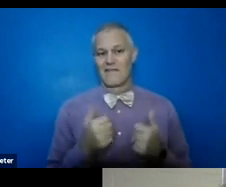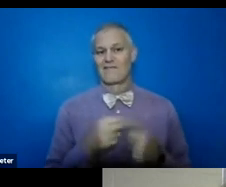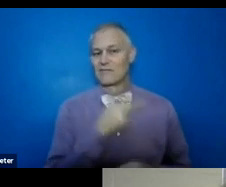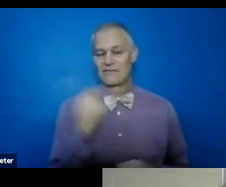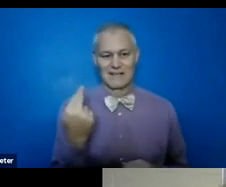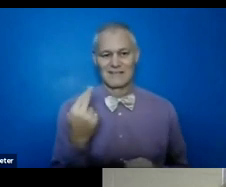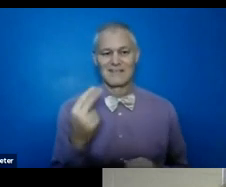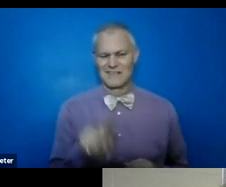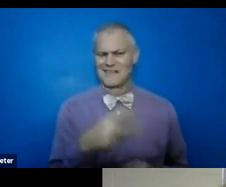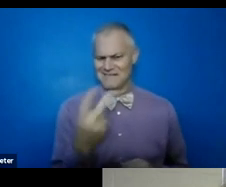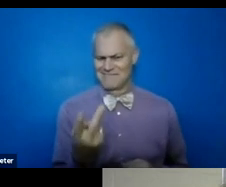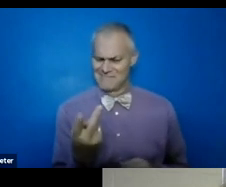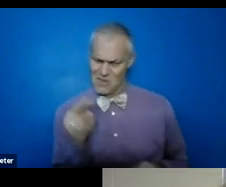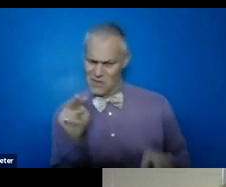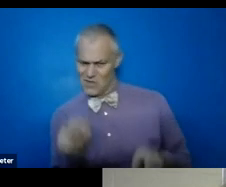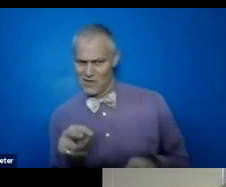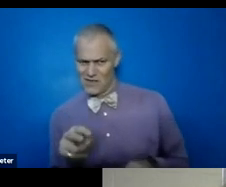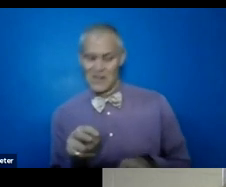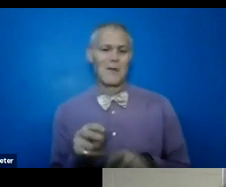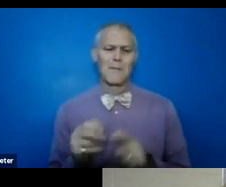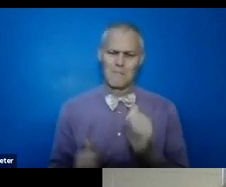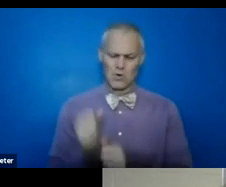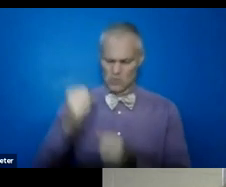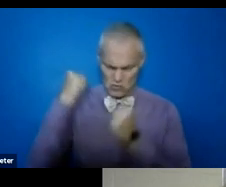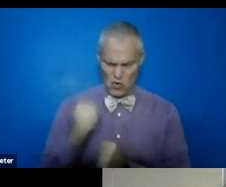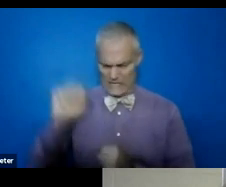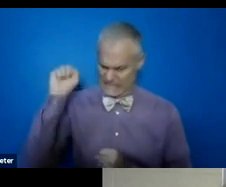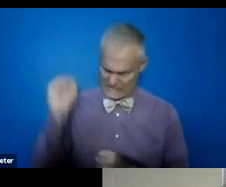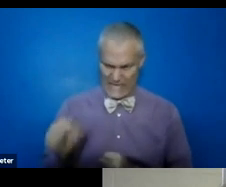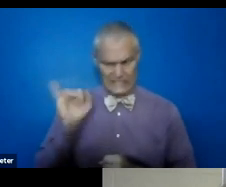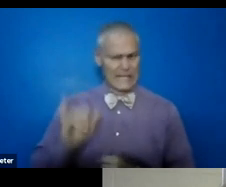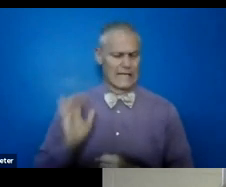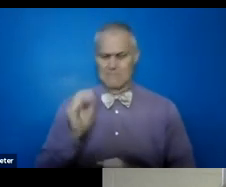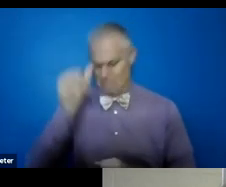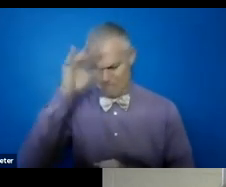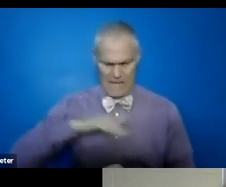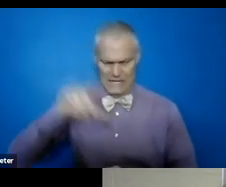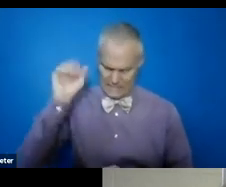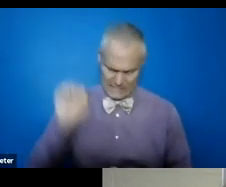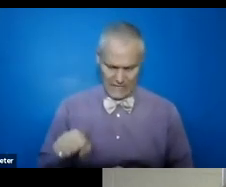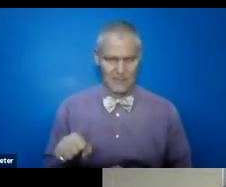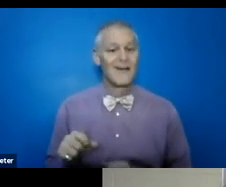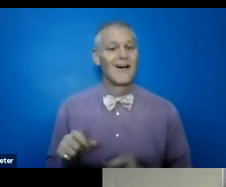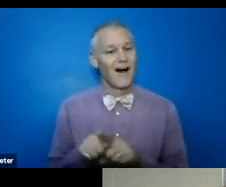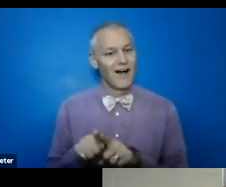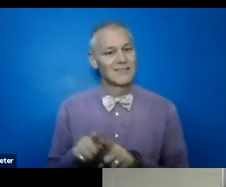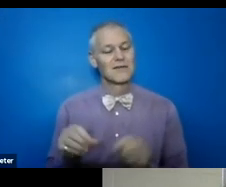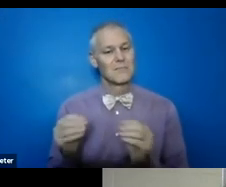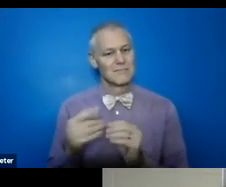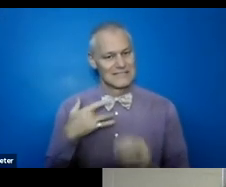side, the men who held most strongly onto those really rigid attitudes and ideas were also more likely to